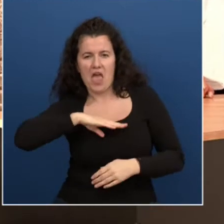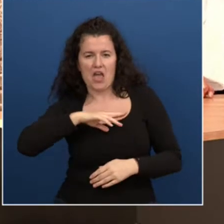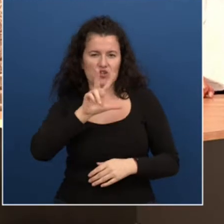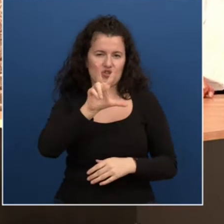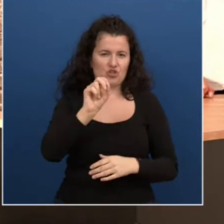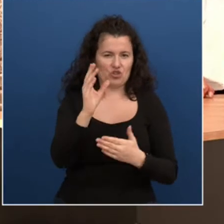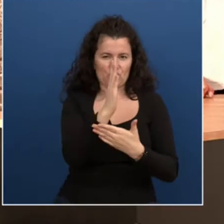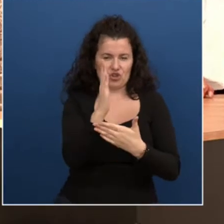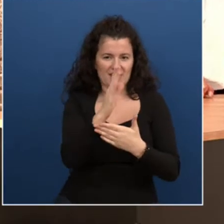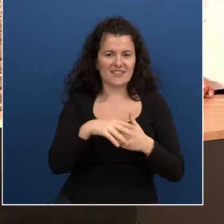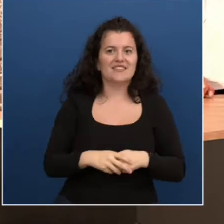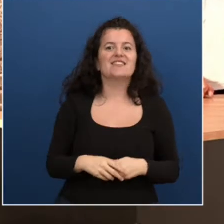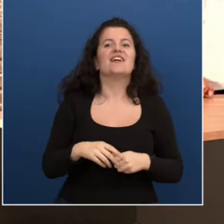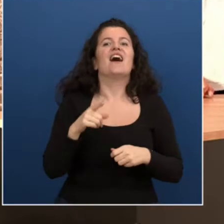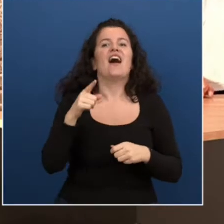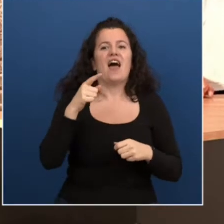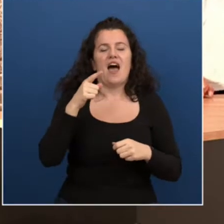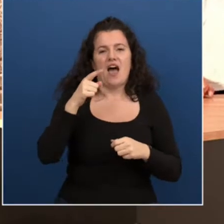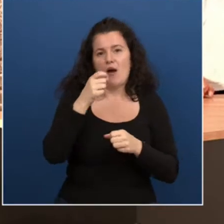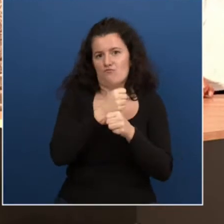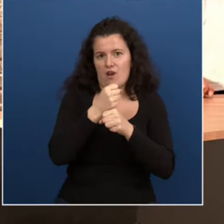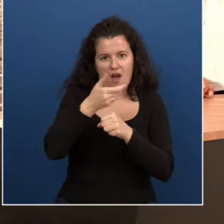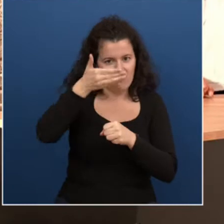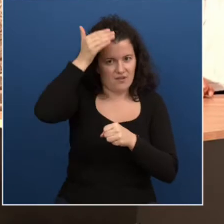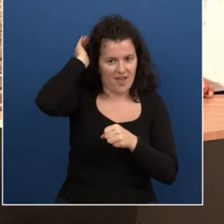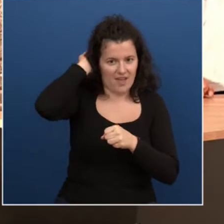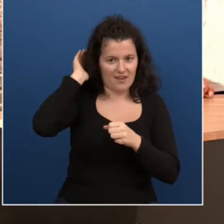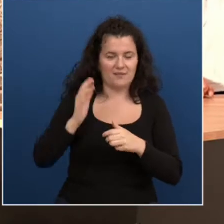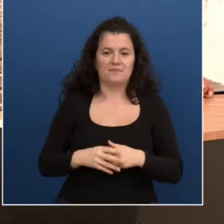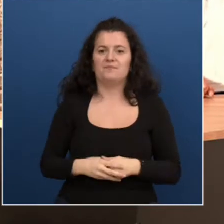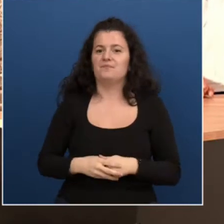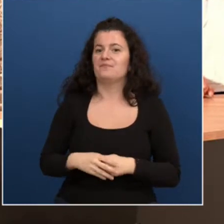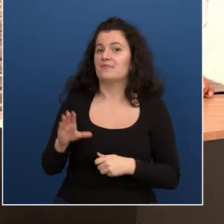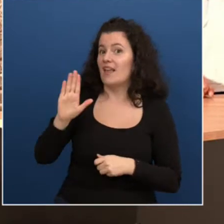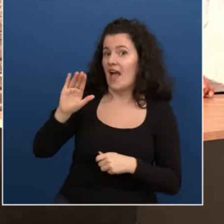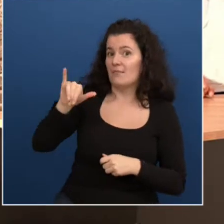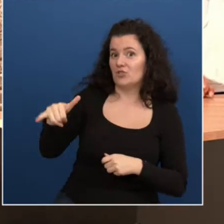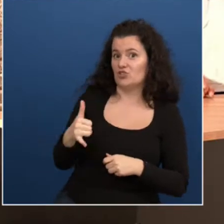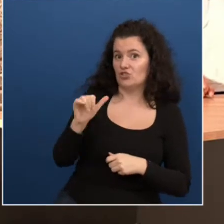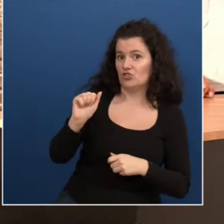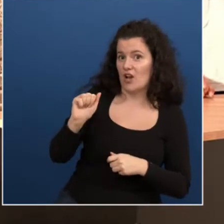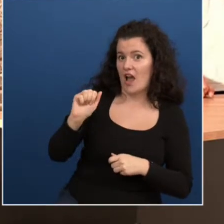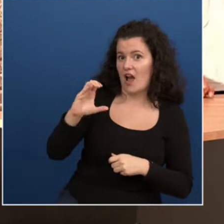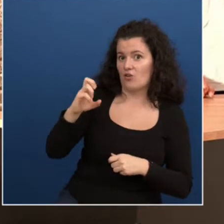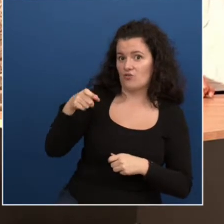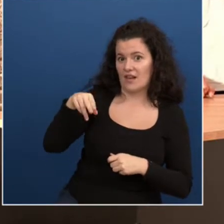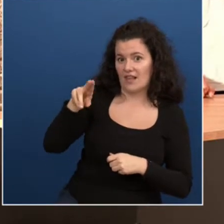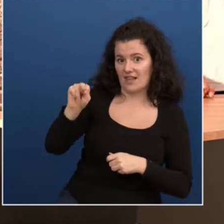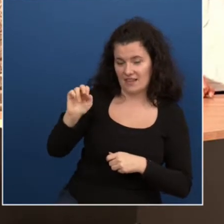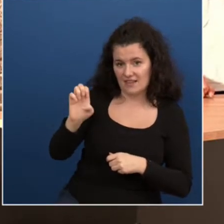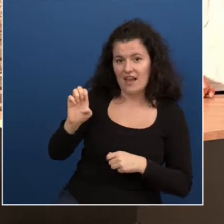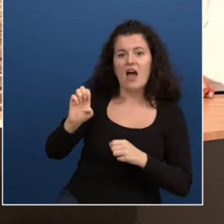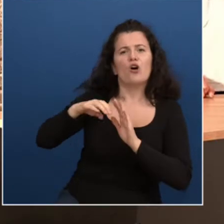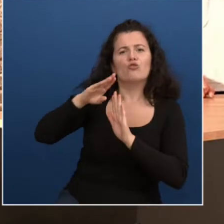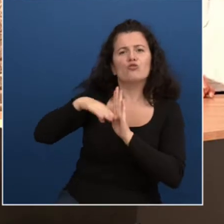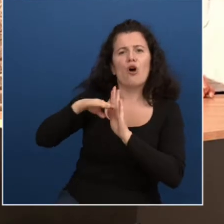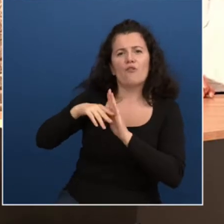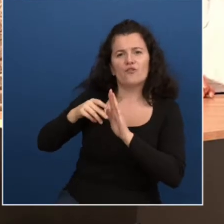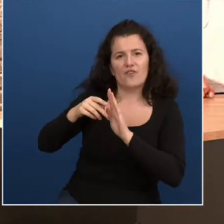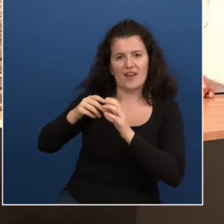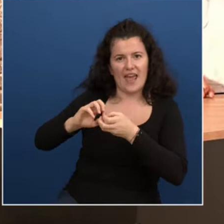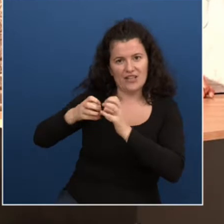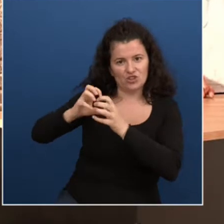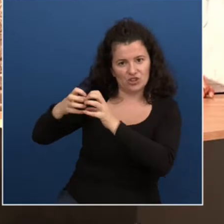shirt with a gray knitted cardigan. And my name is Jacqueline Gibson. I'm a software engineer. My pronouns are she, her. I am a